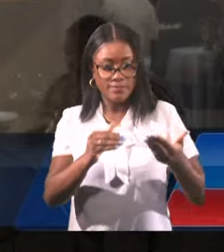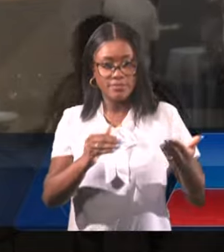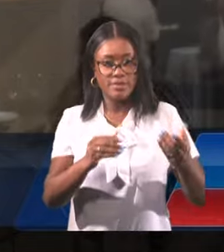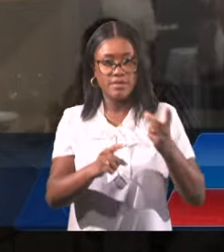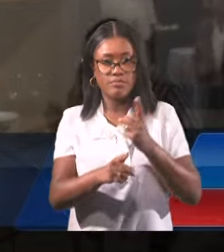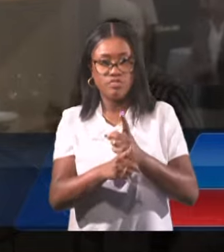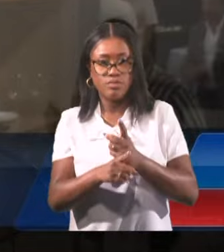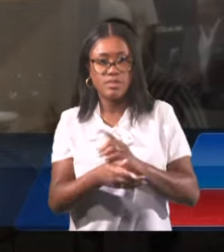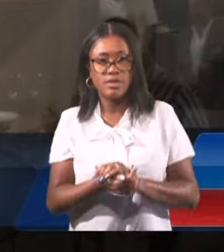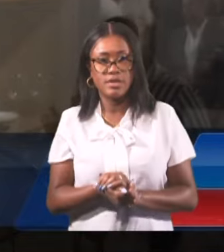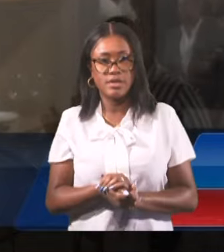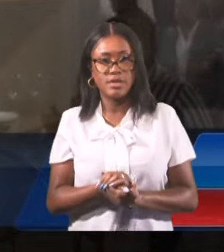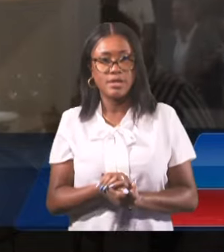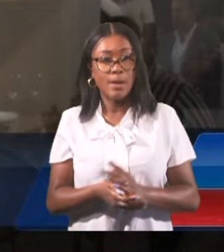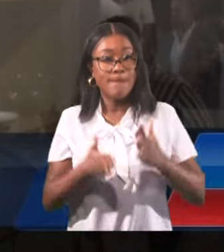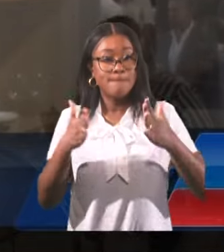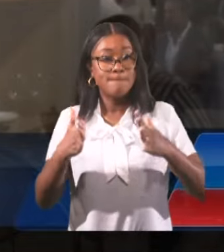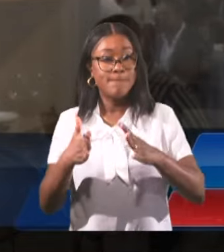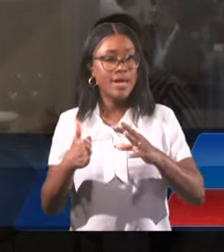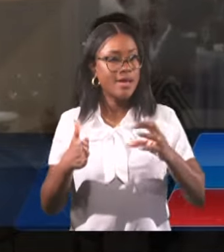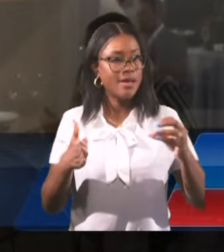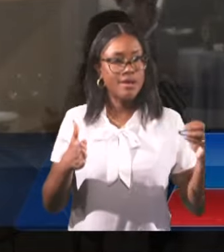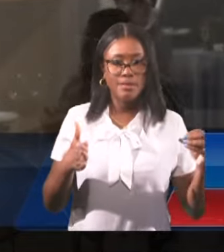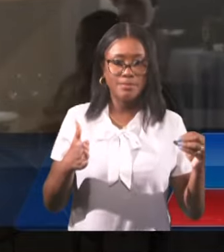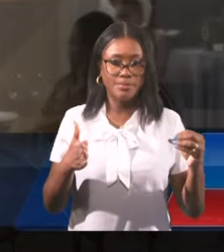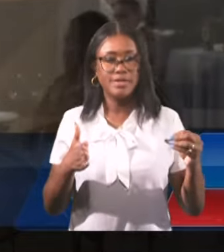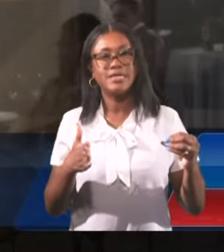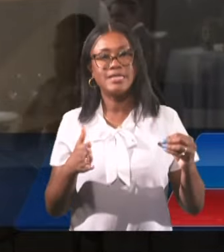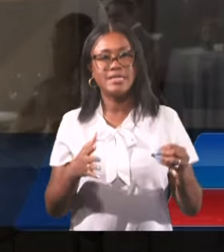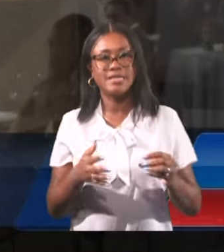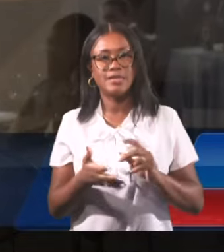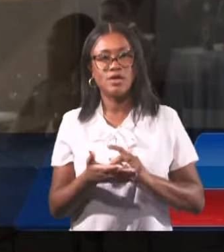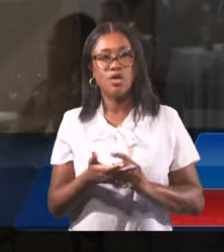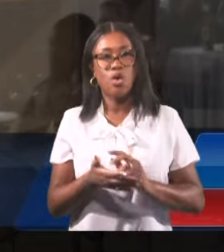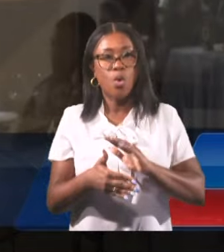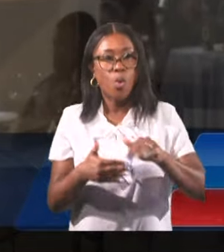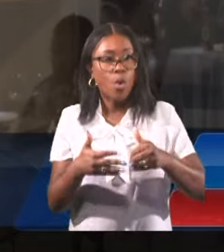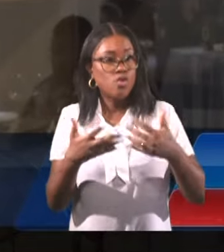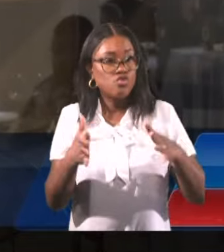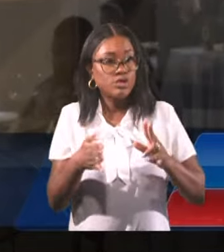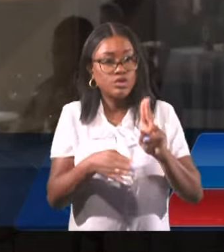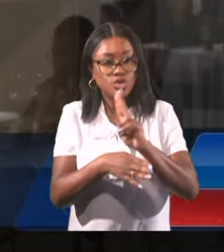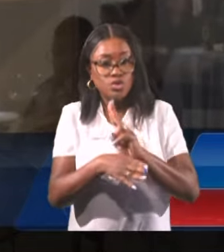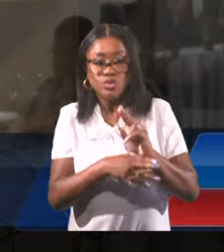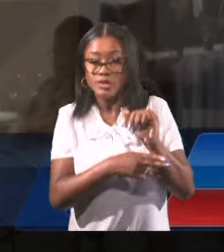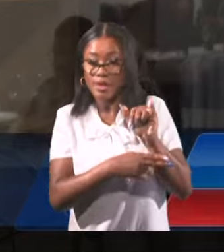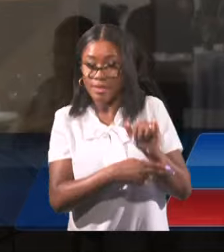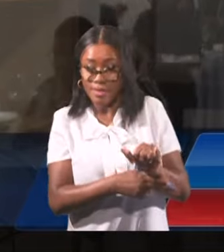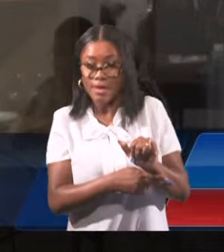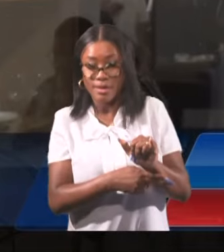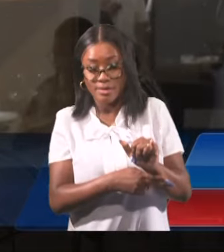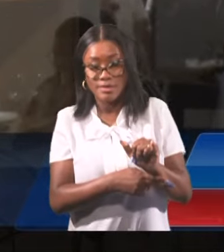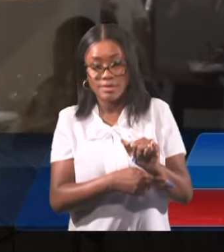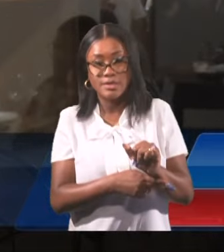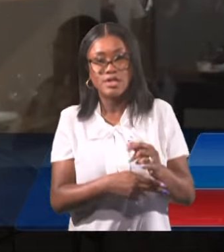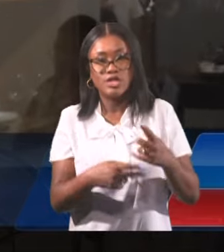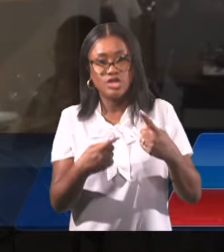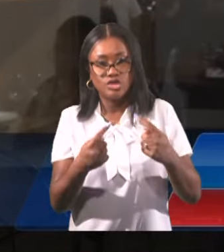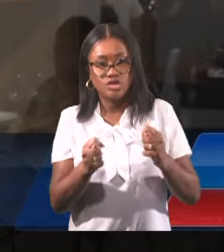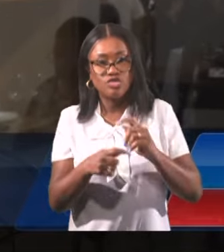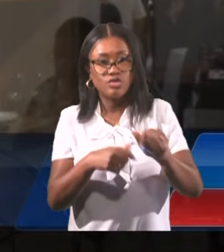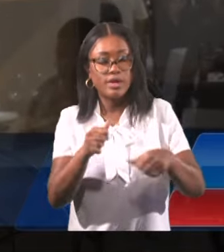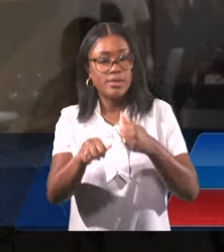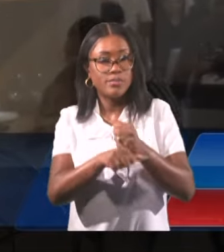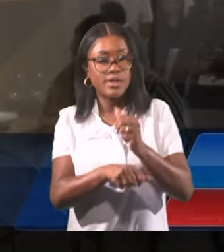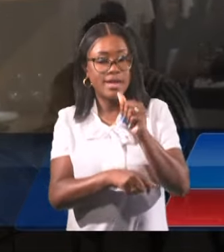So huge companies, food service companies, pharmacy companies are already on board with us to start implementing this